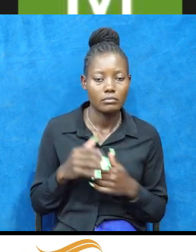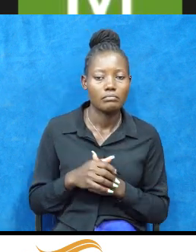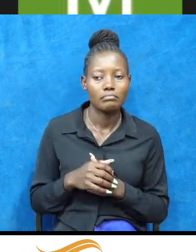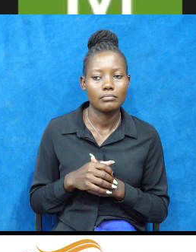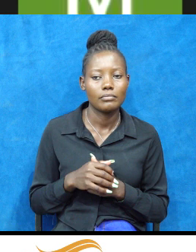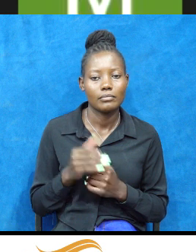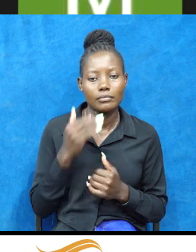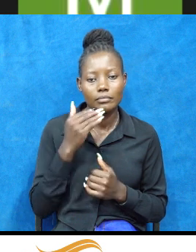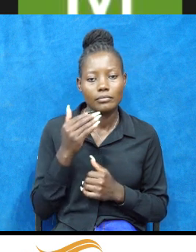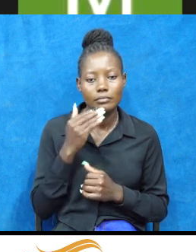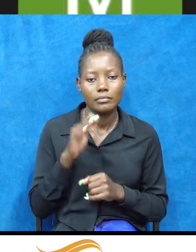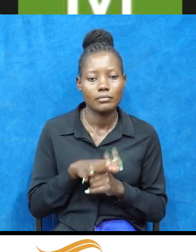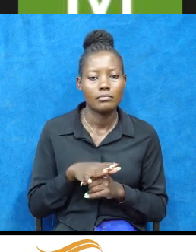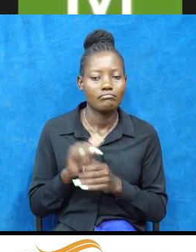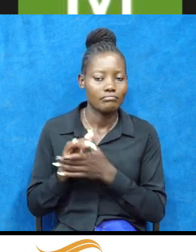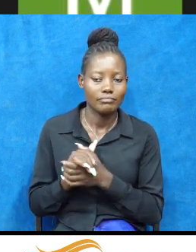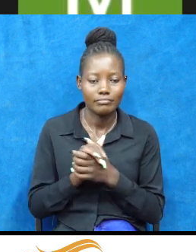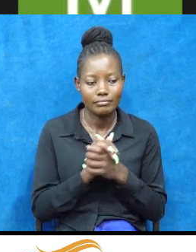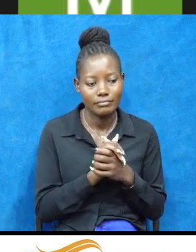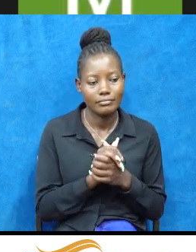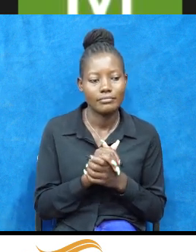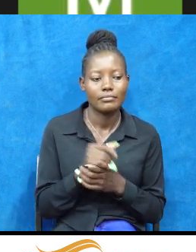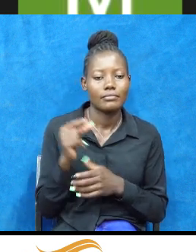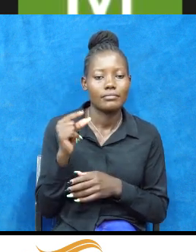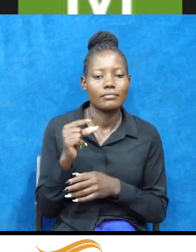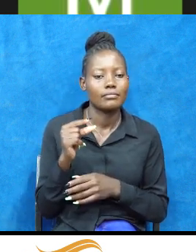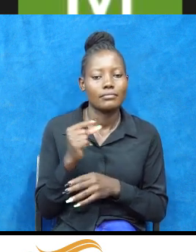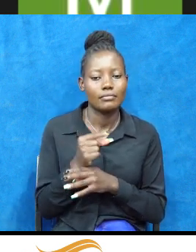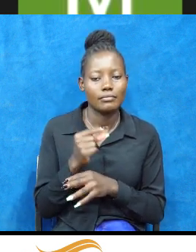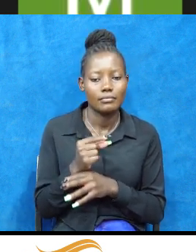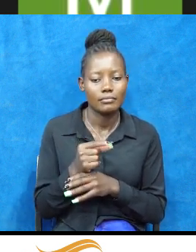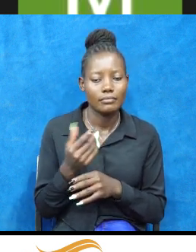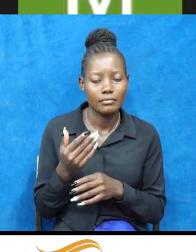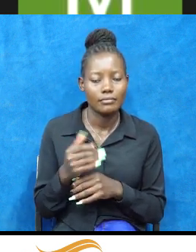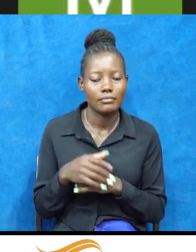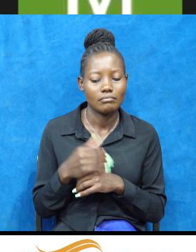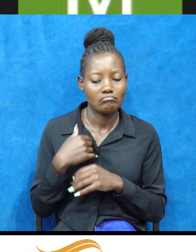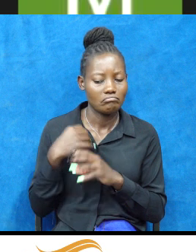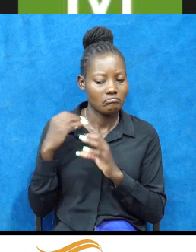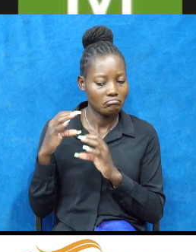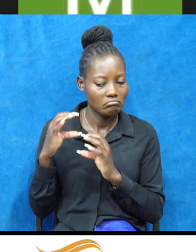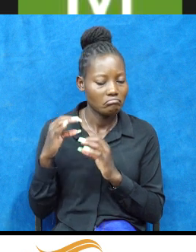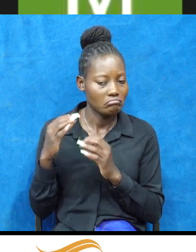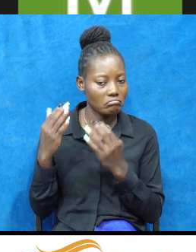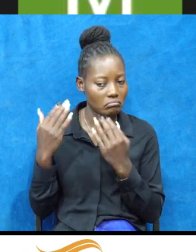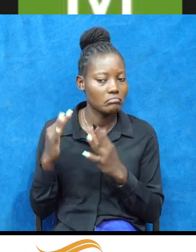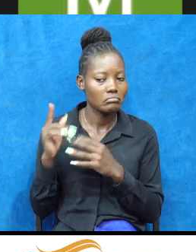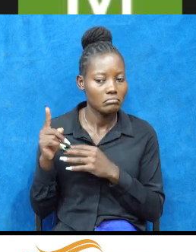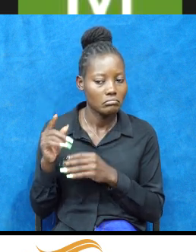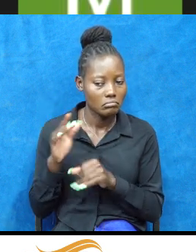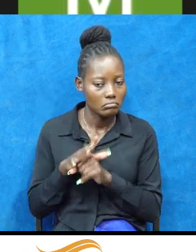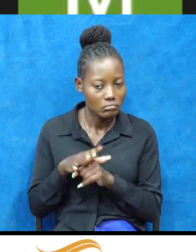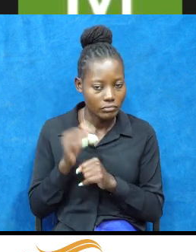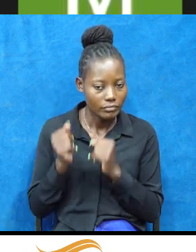you, Andy, and greetings to Ghana. I have had many Ghanaian athletes that I've coached and loved all of them. They were wonderful. Yeah,